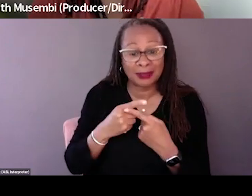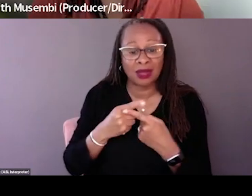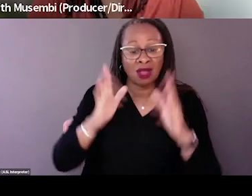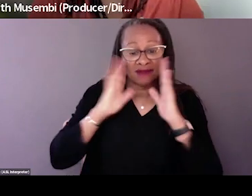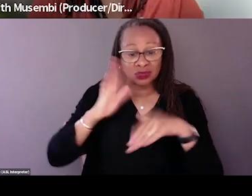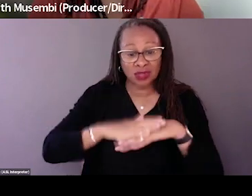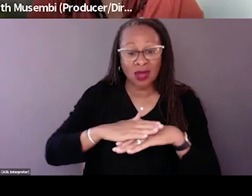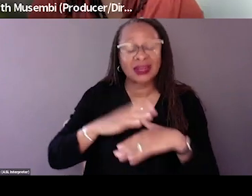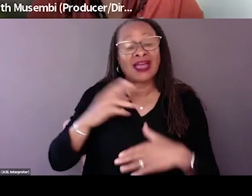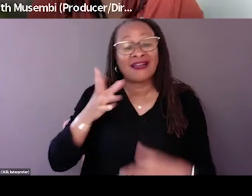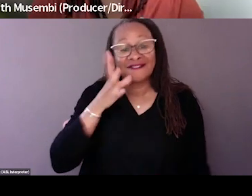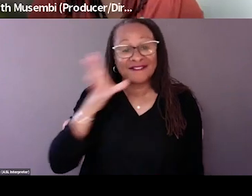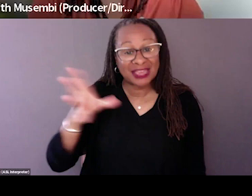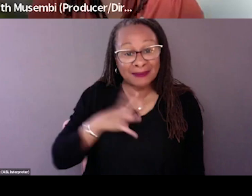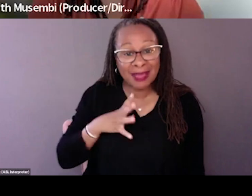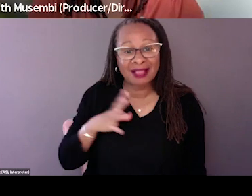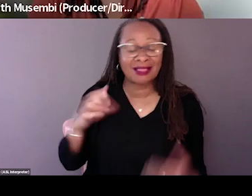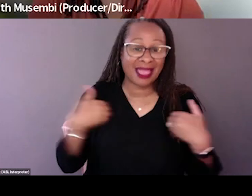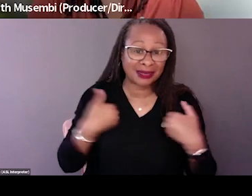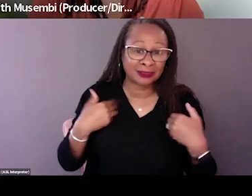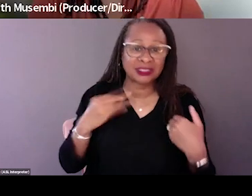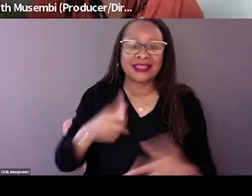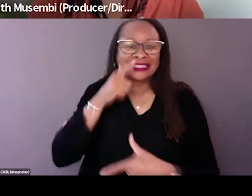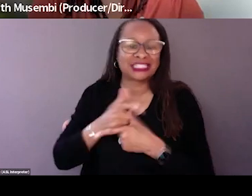and the sisterhood that they have?